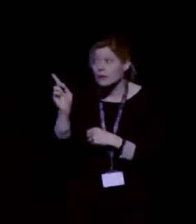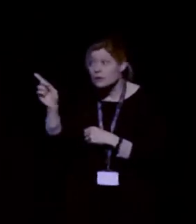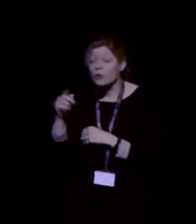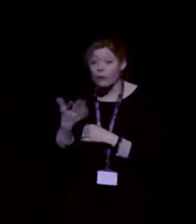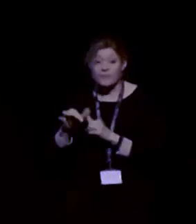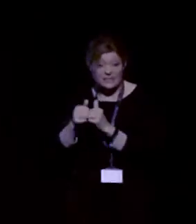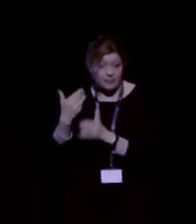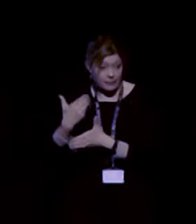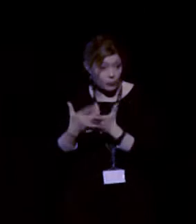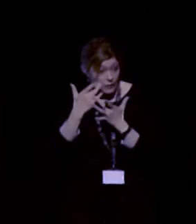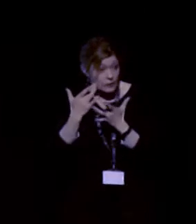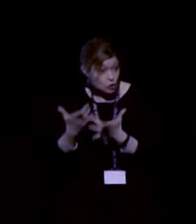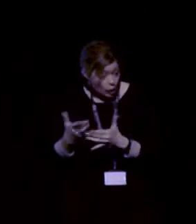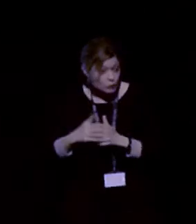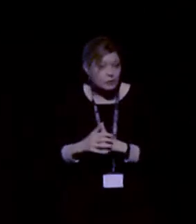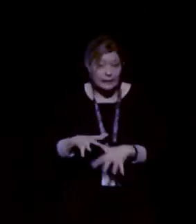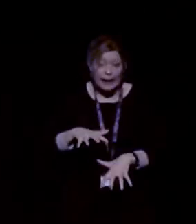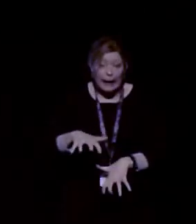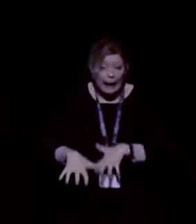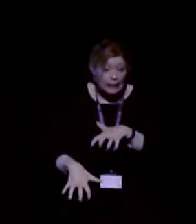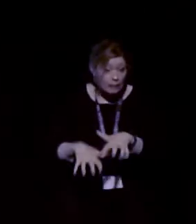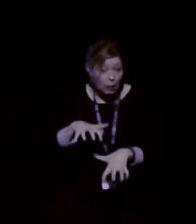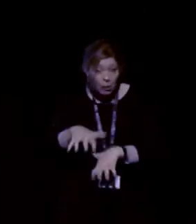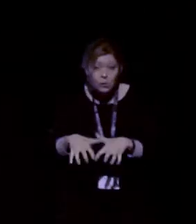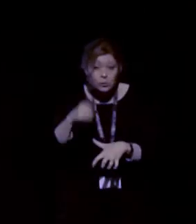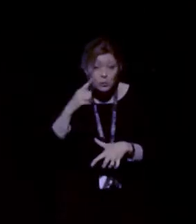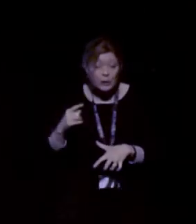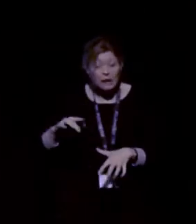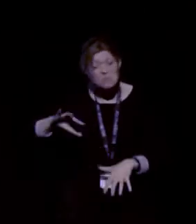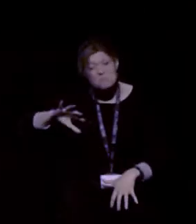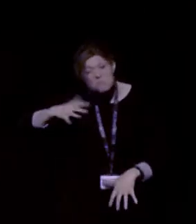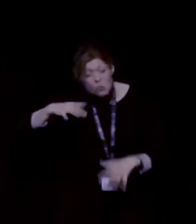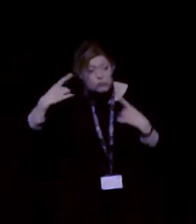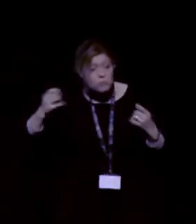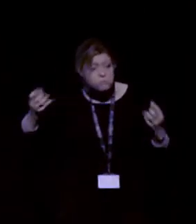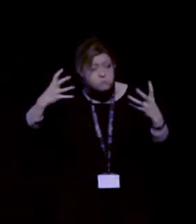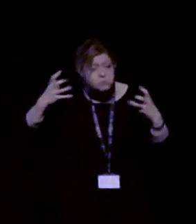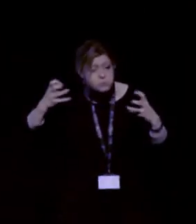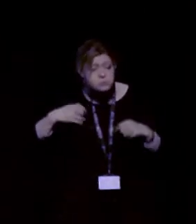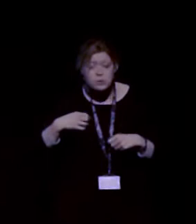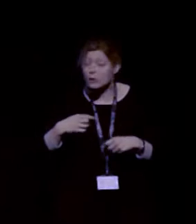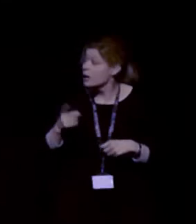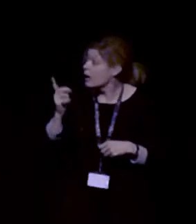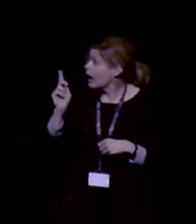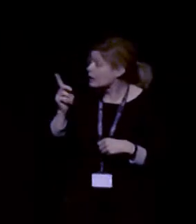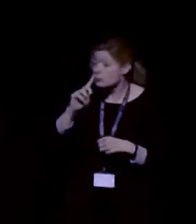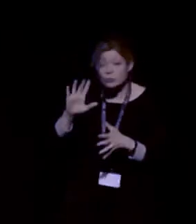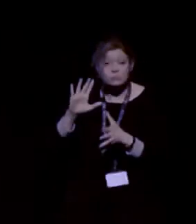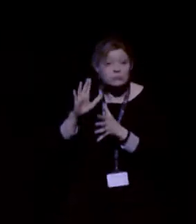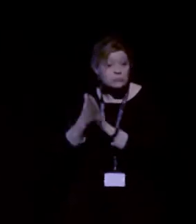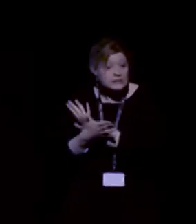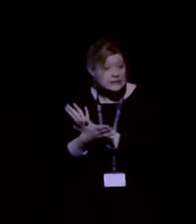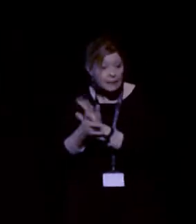could expose an animal to a moderate level of noise, and that would produce damage to